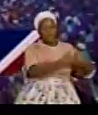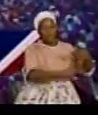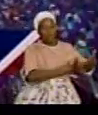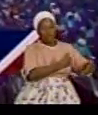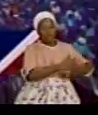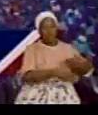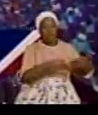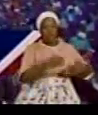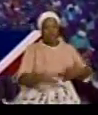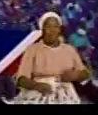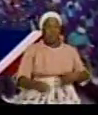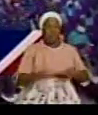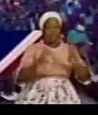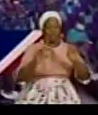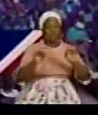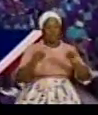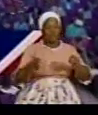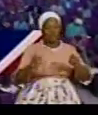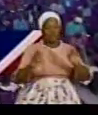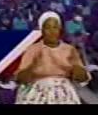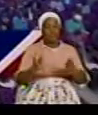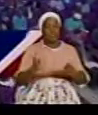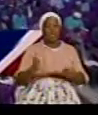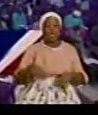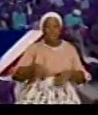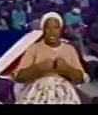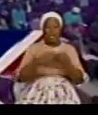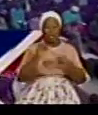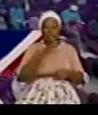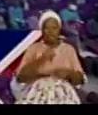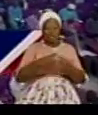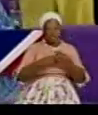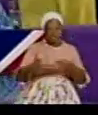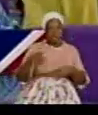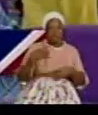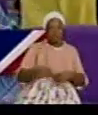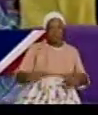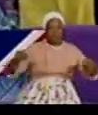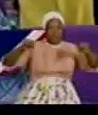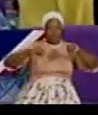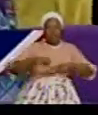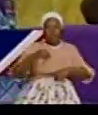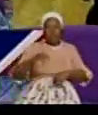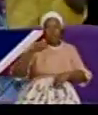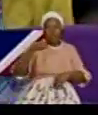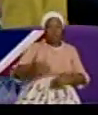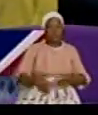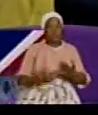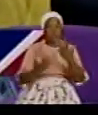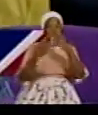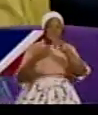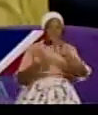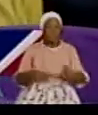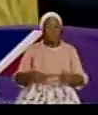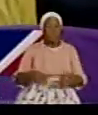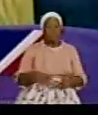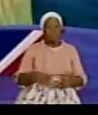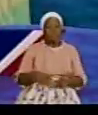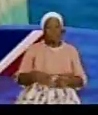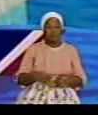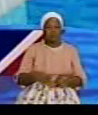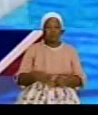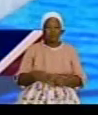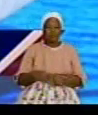of vipers, how can ye escape the damnation of hell? We come to number